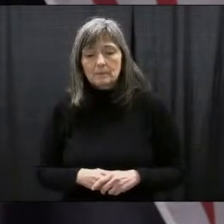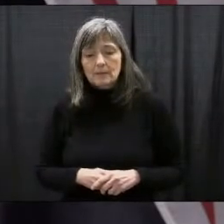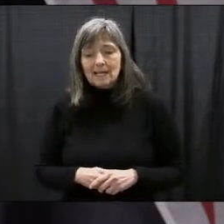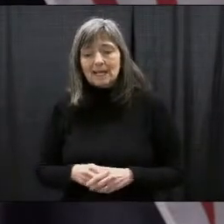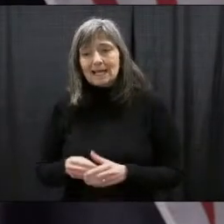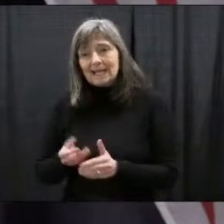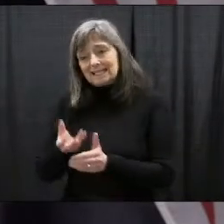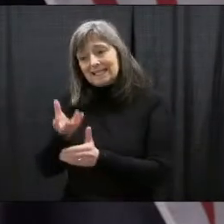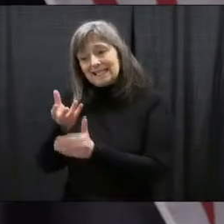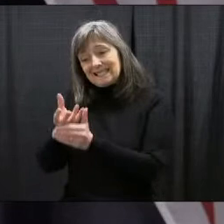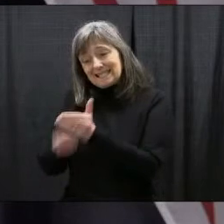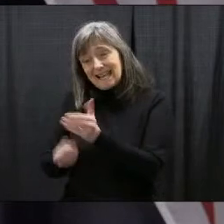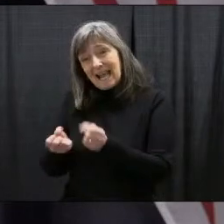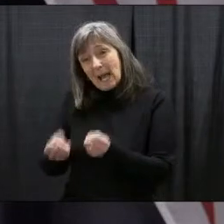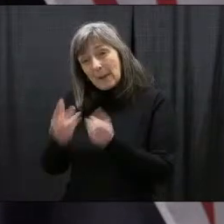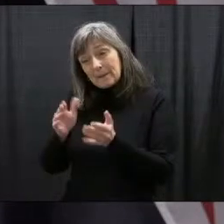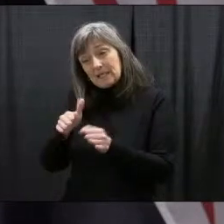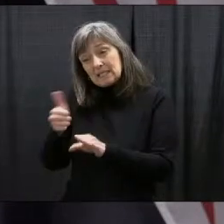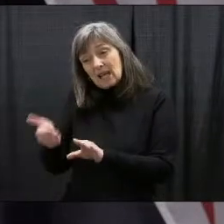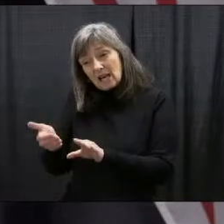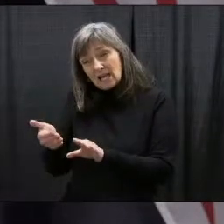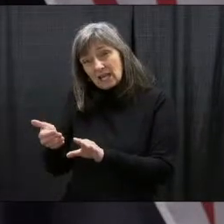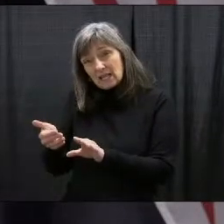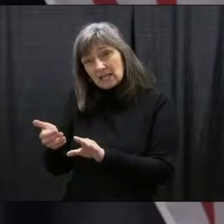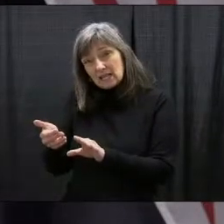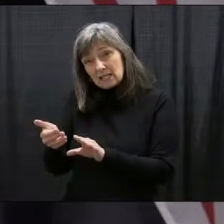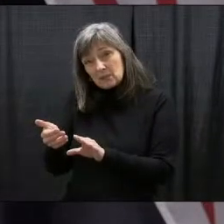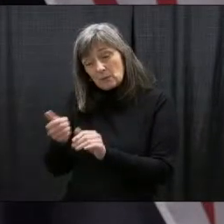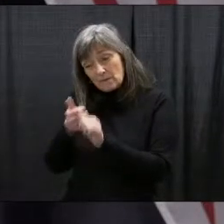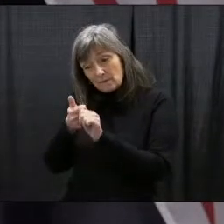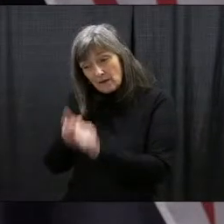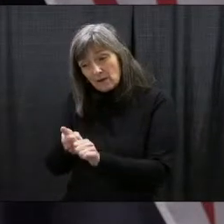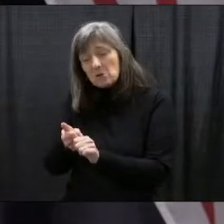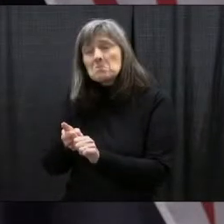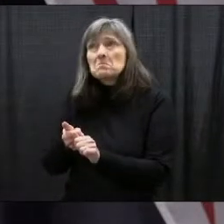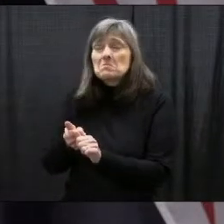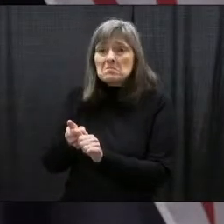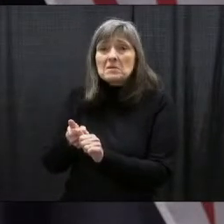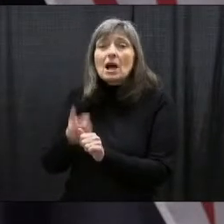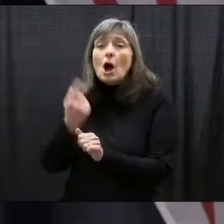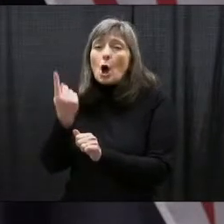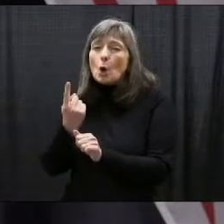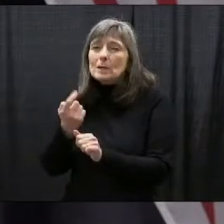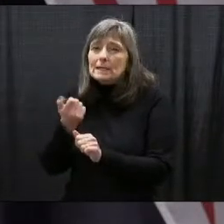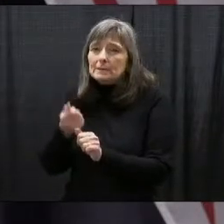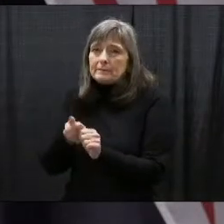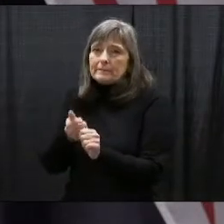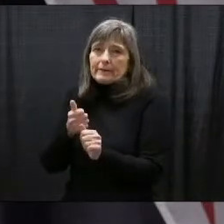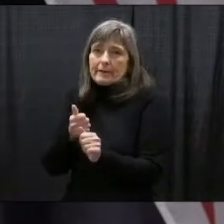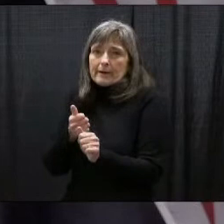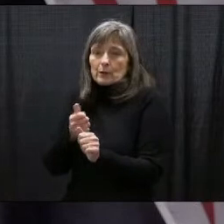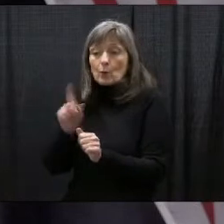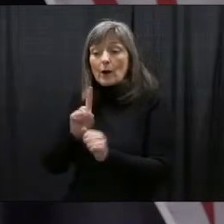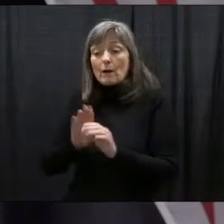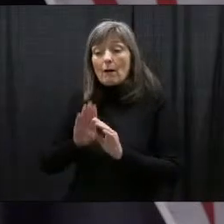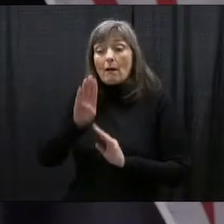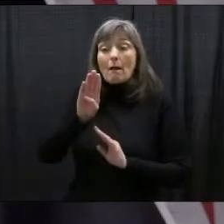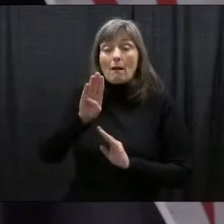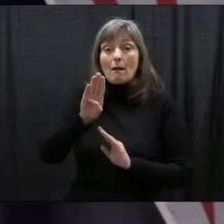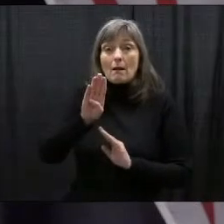Death as an indicator, the number of people who have died, it does lag behind where the peak would